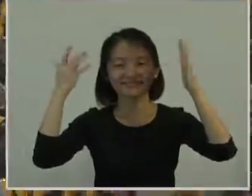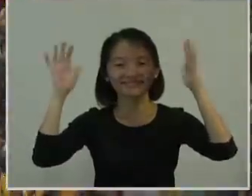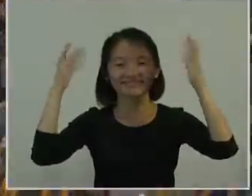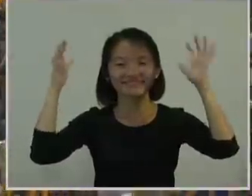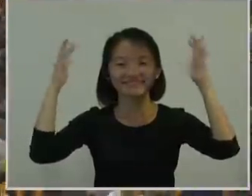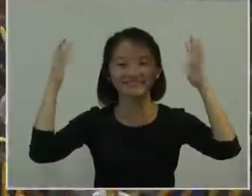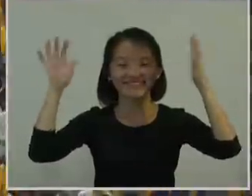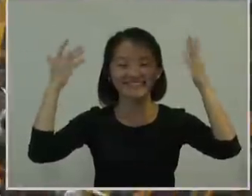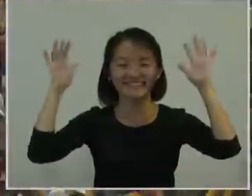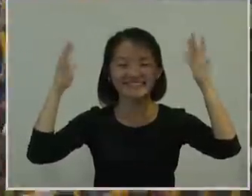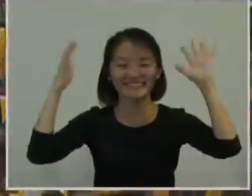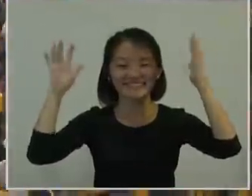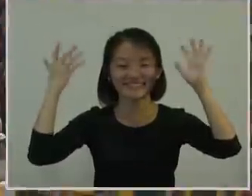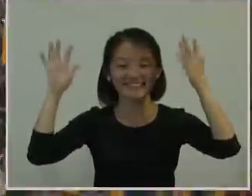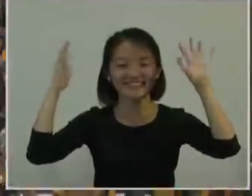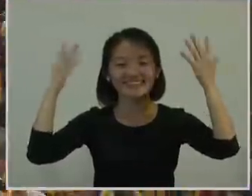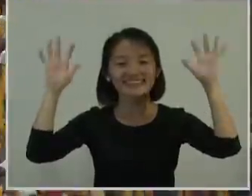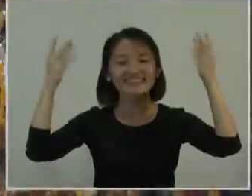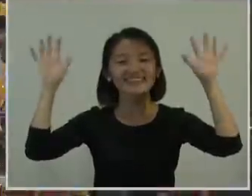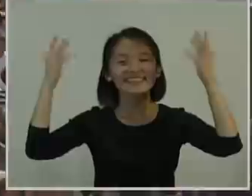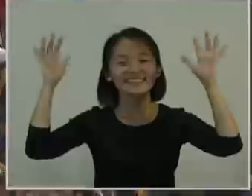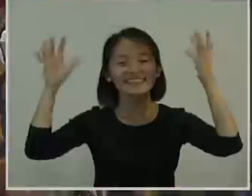Yes.